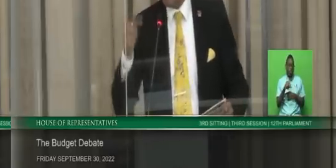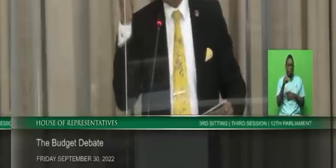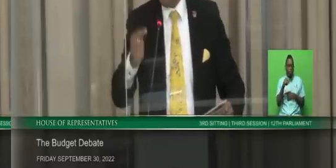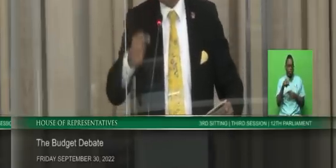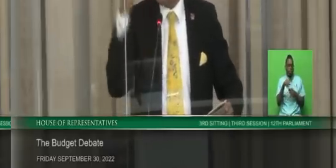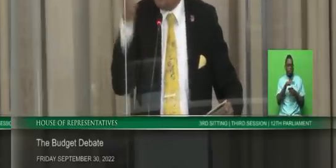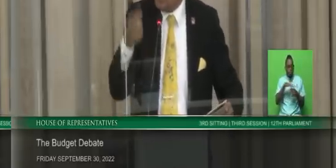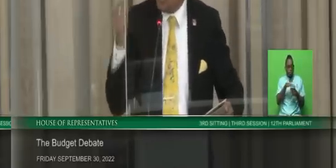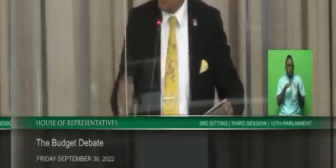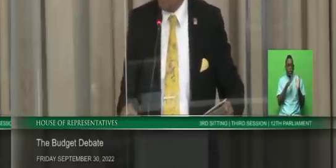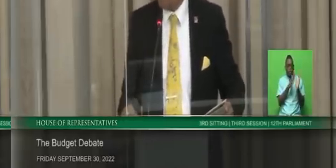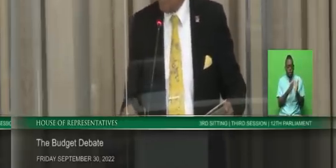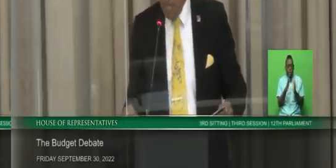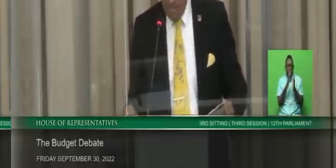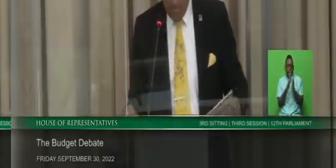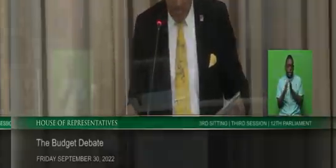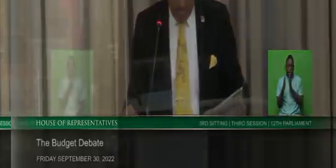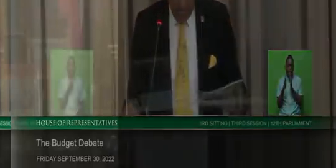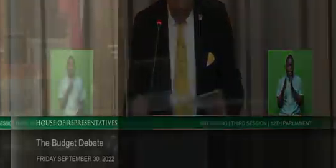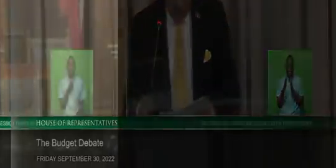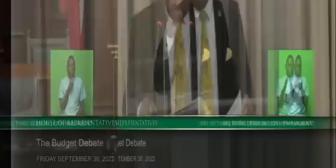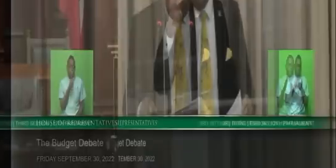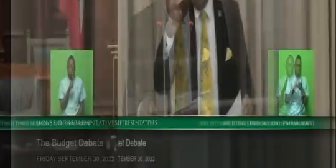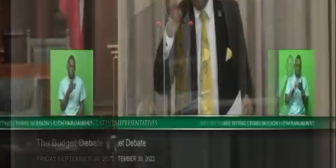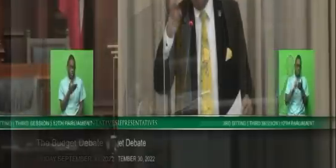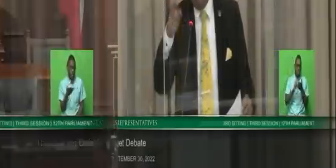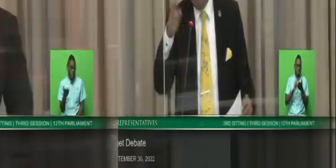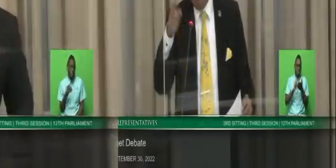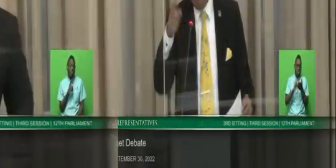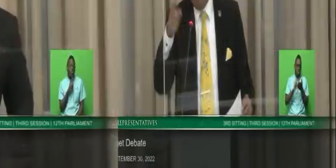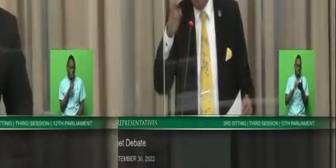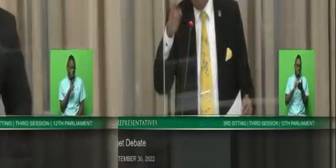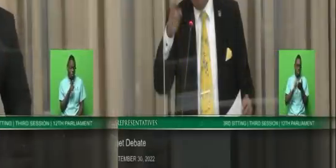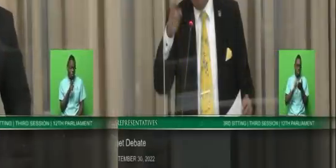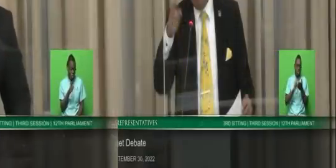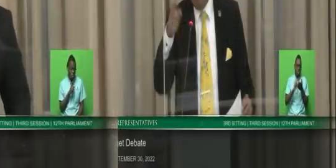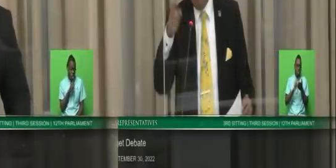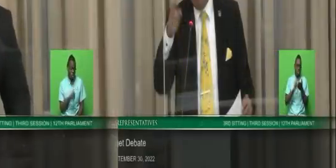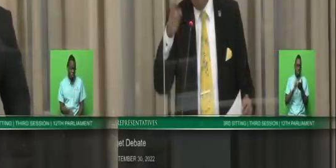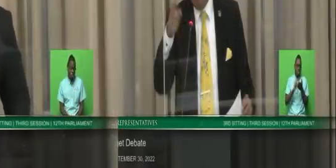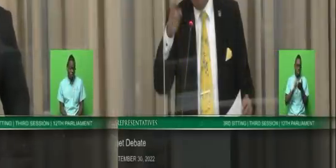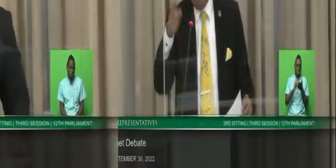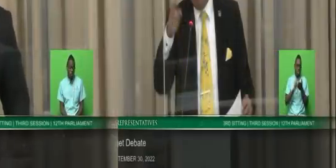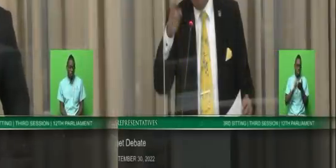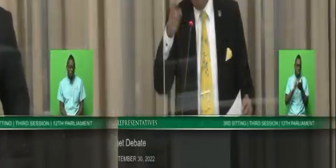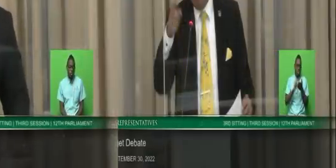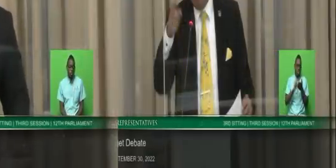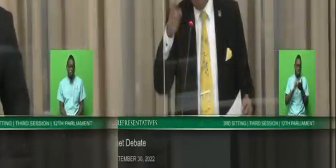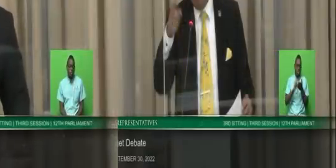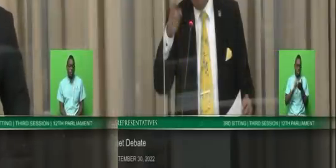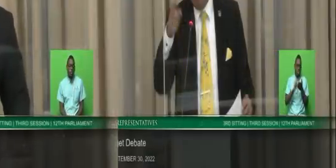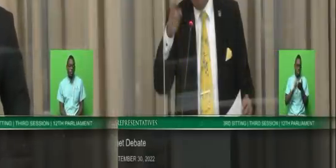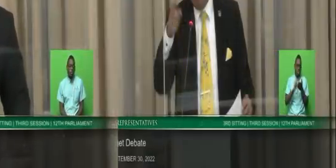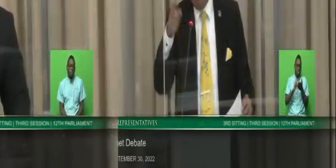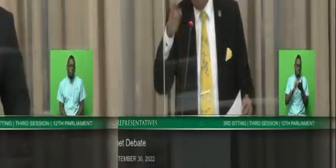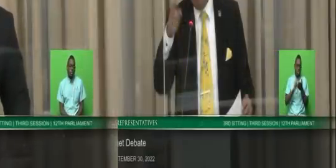because it's above his intellectual capacity, Madam Speaker. Thank you. Also, the opposition leader attempted to rewrite